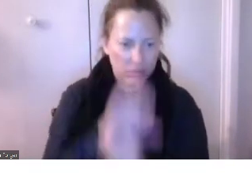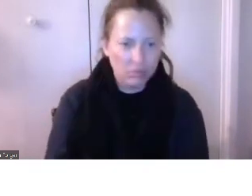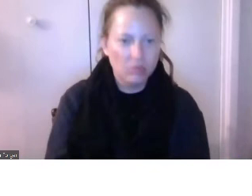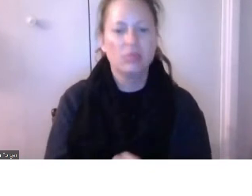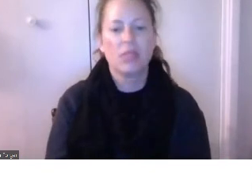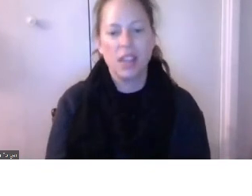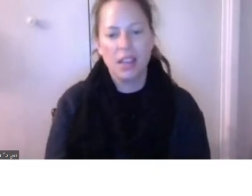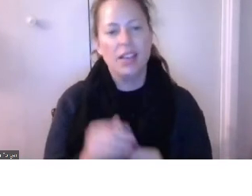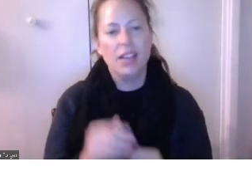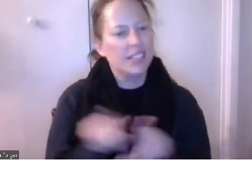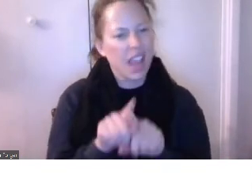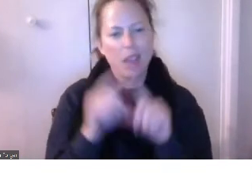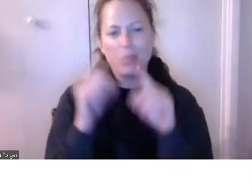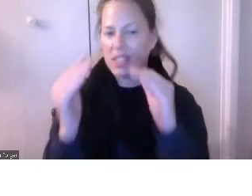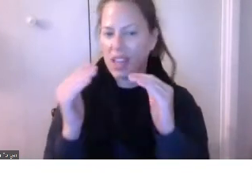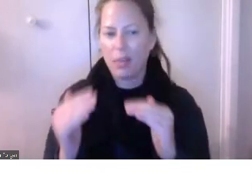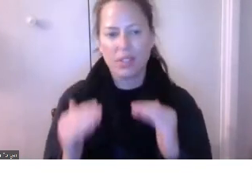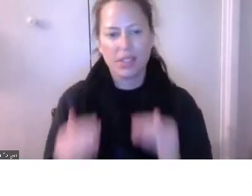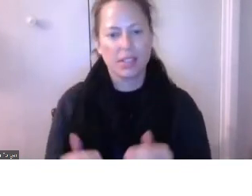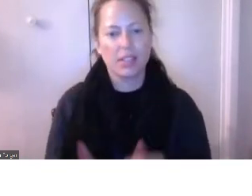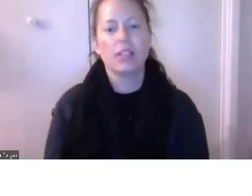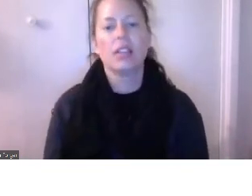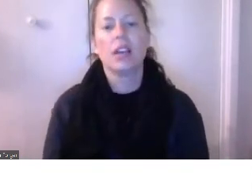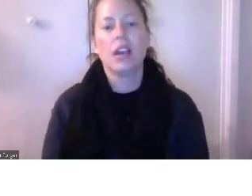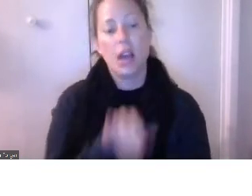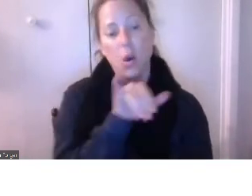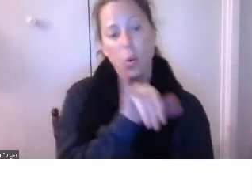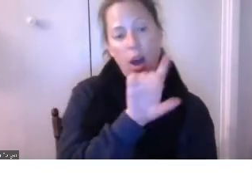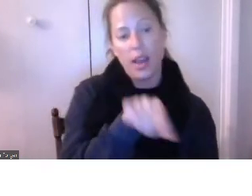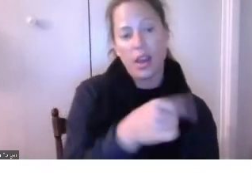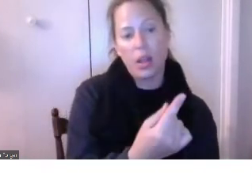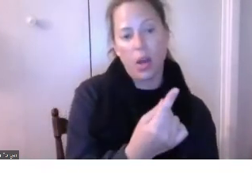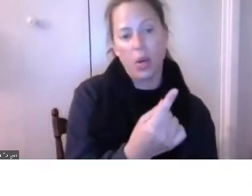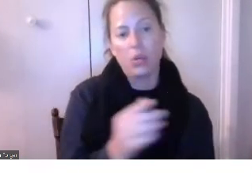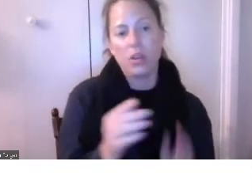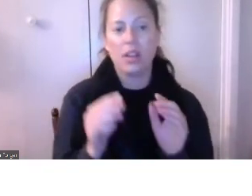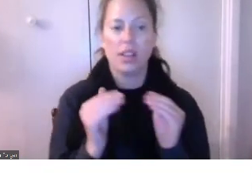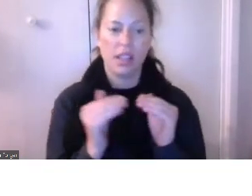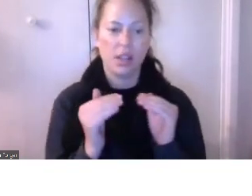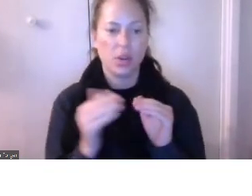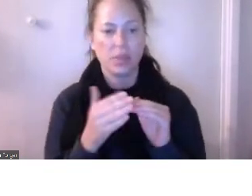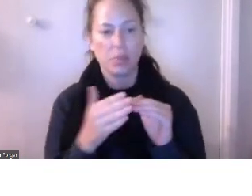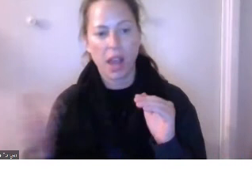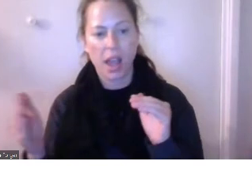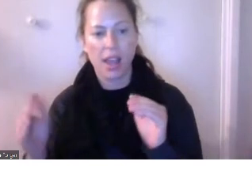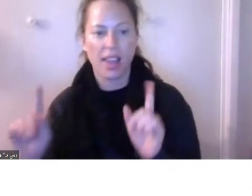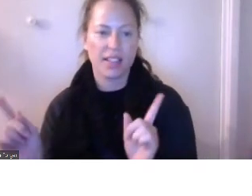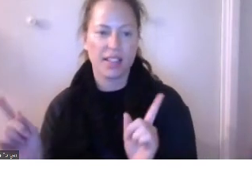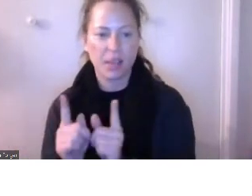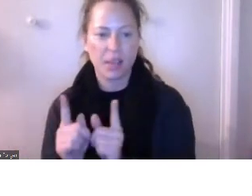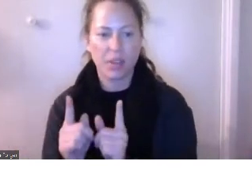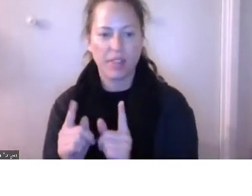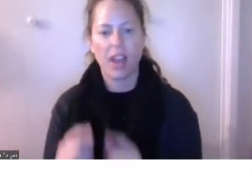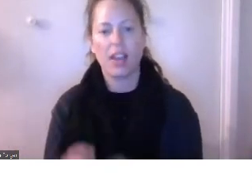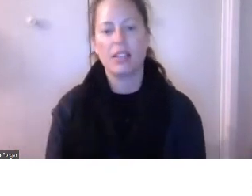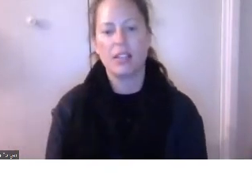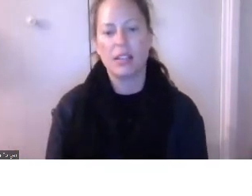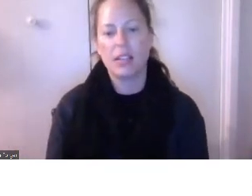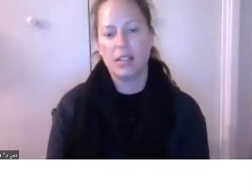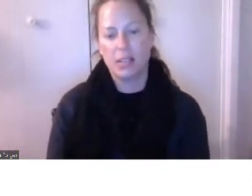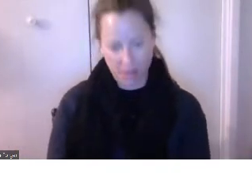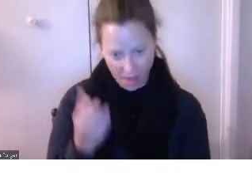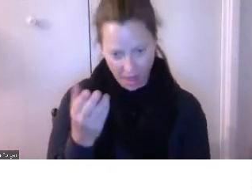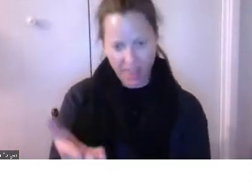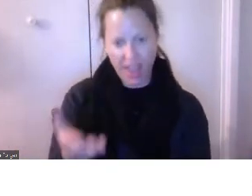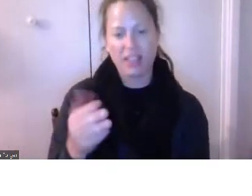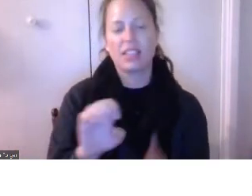itself, okay, and simplify. So this will be minus 5. So that is the equation of